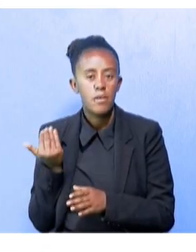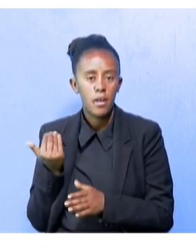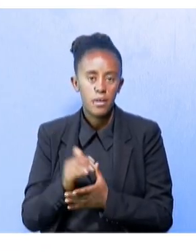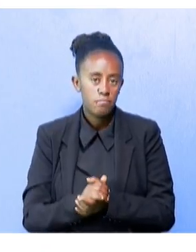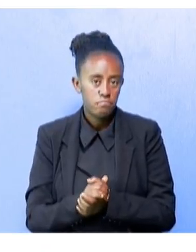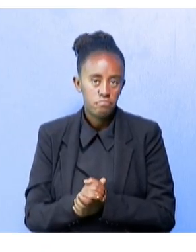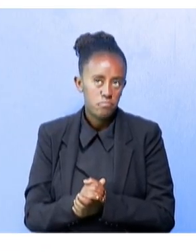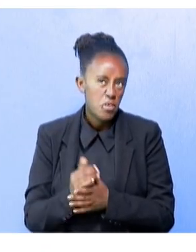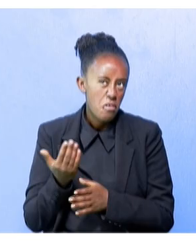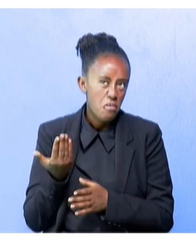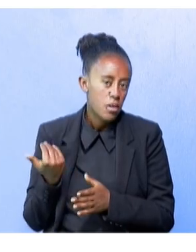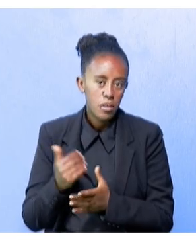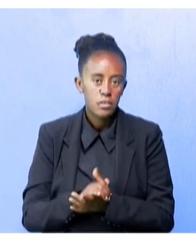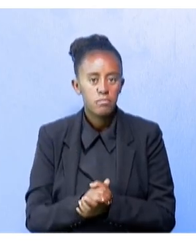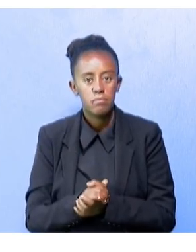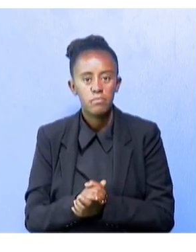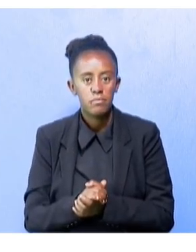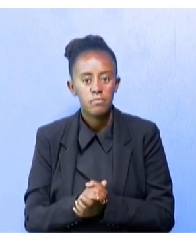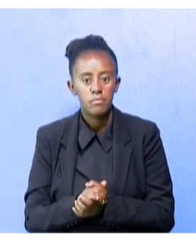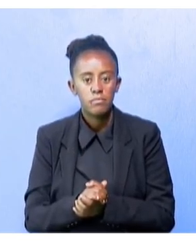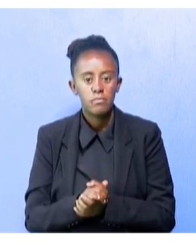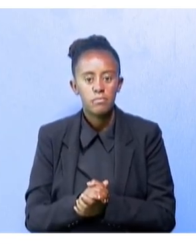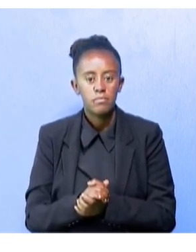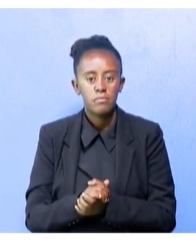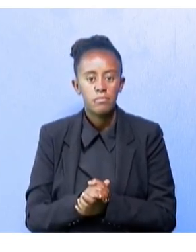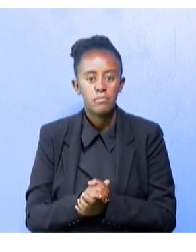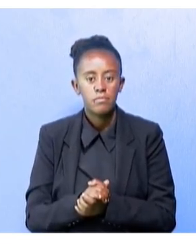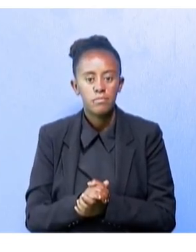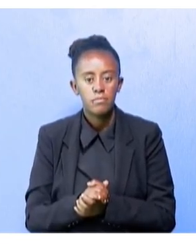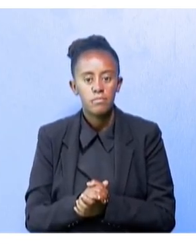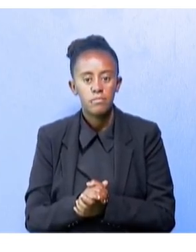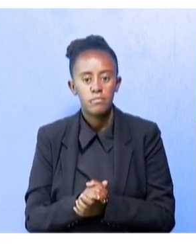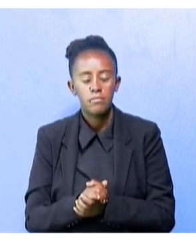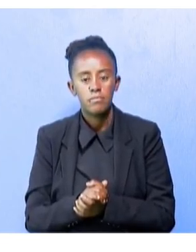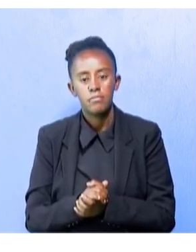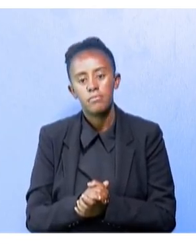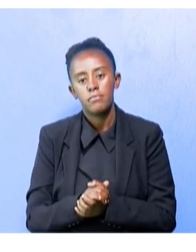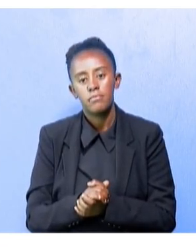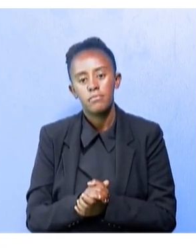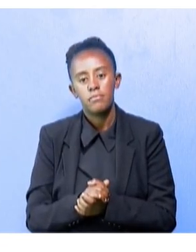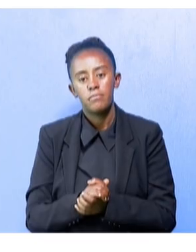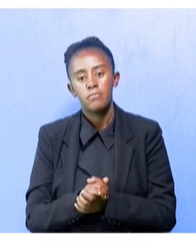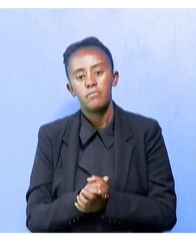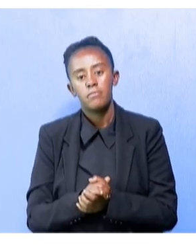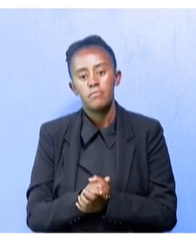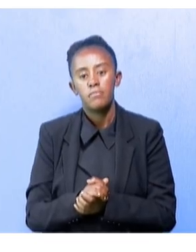But we'll make it this word in different contexts. And also the other one that is in